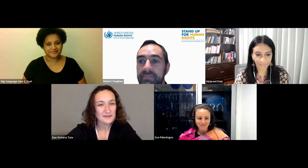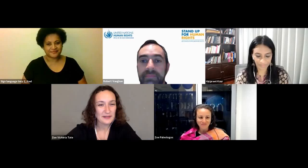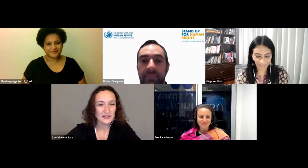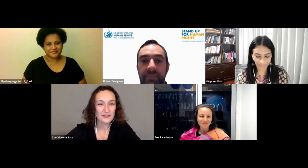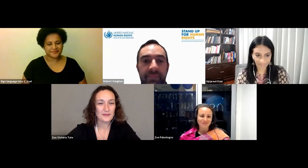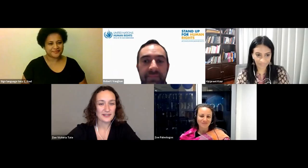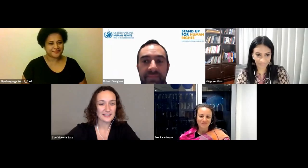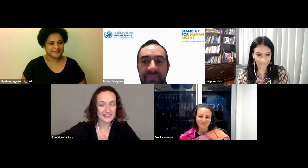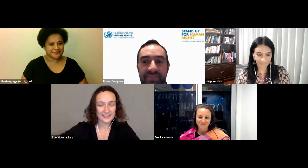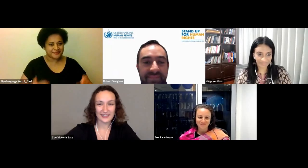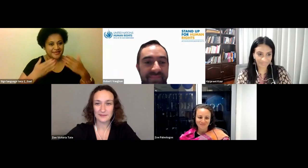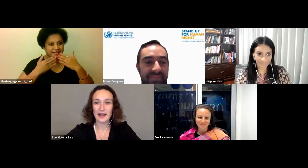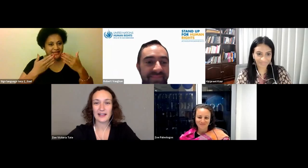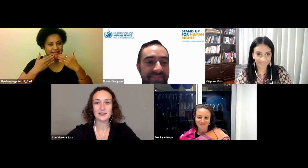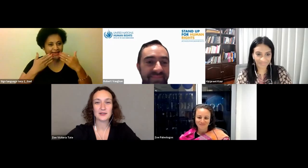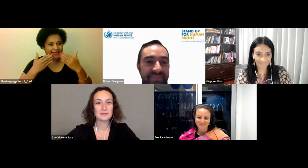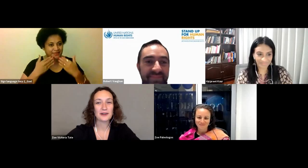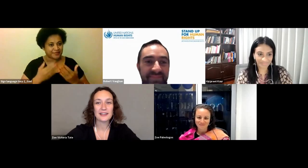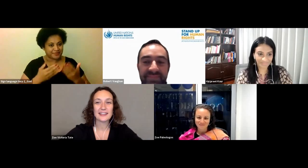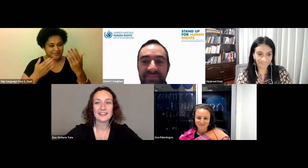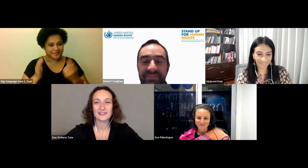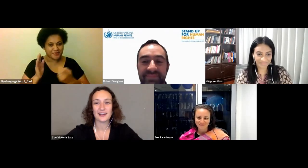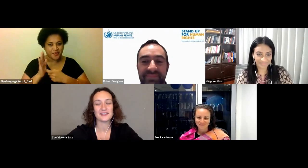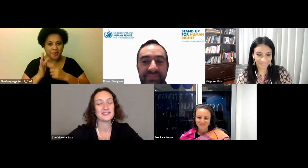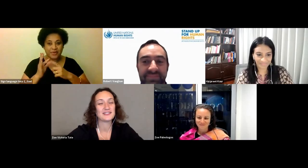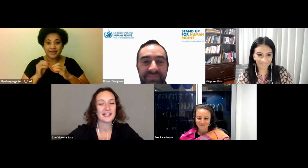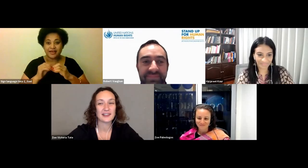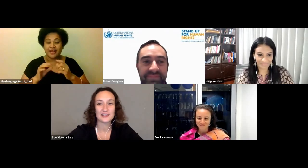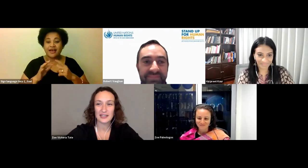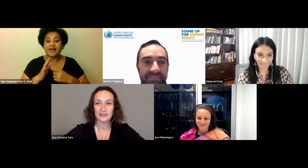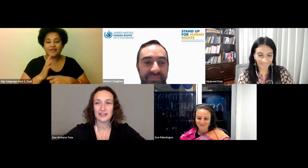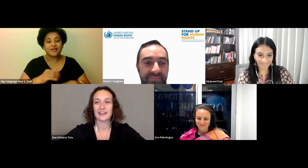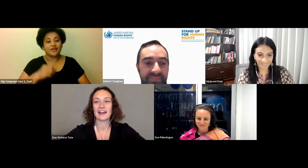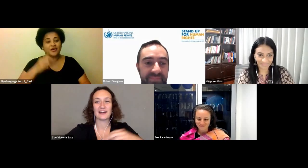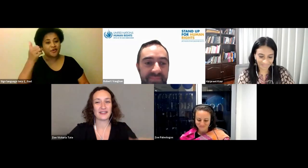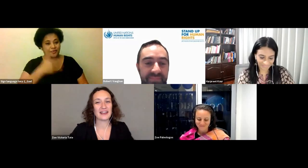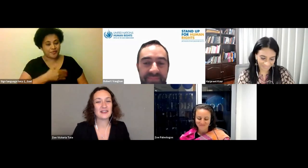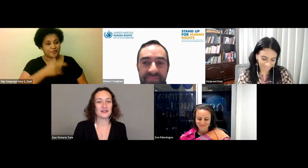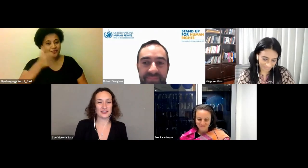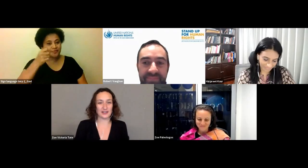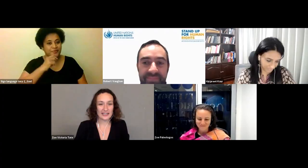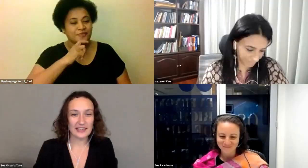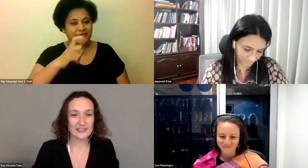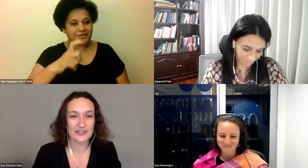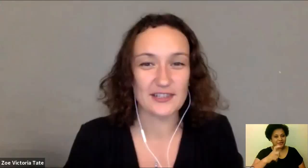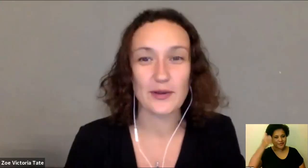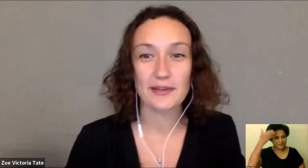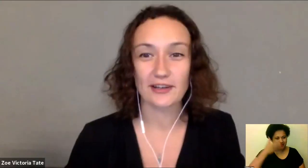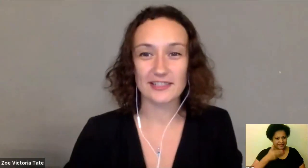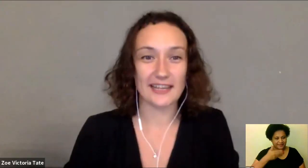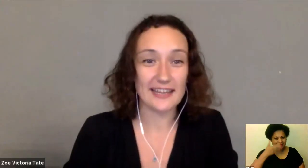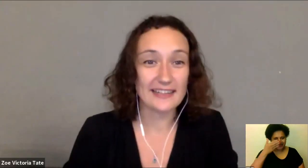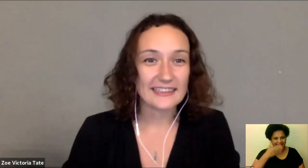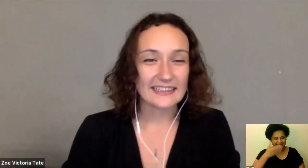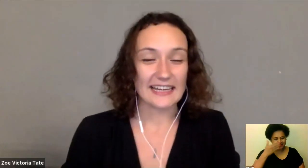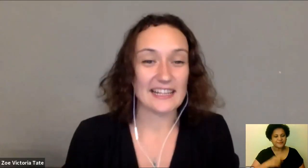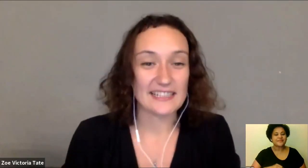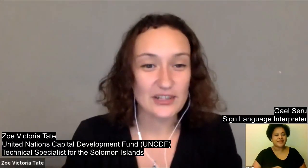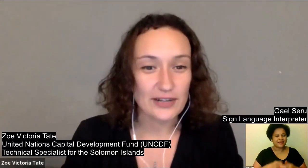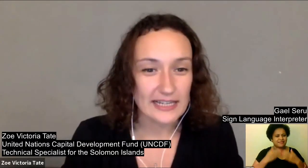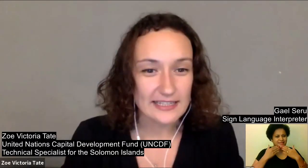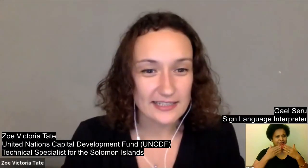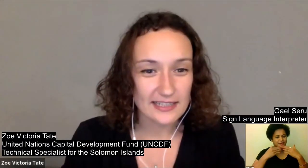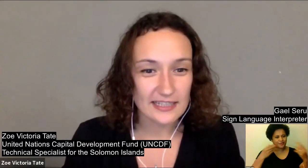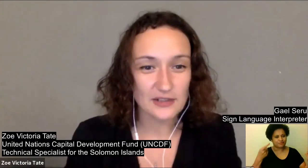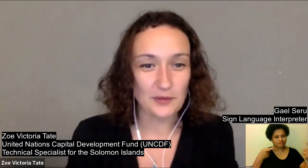Thank you so much, Robert, and good morning, good afternoon, and good evening. Thank you for joining us on this webinar today.